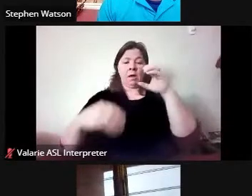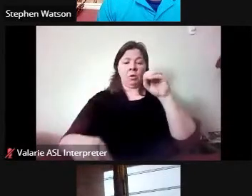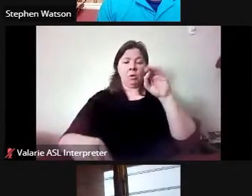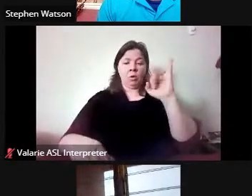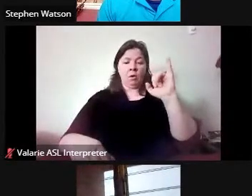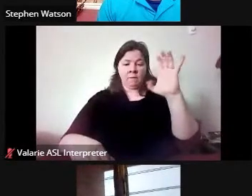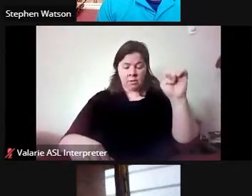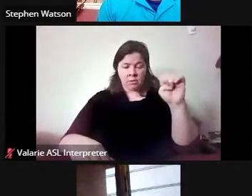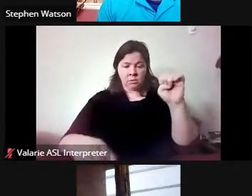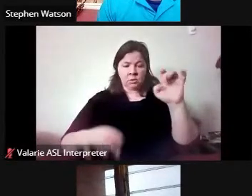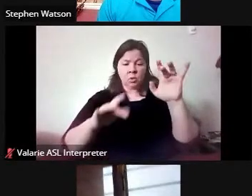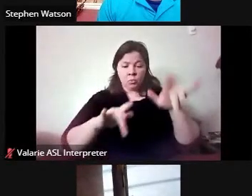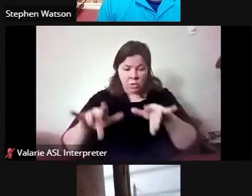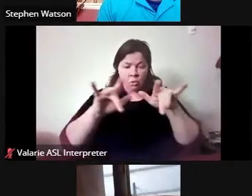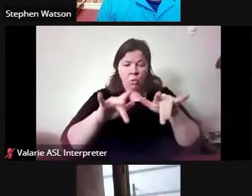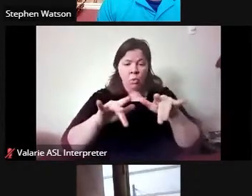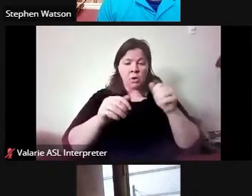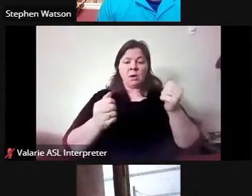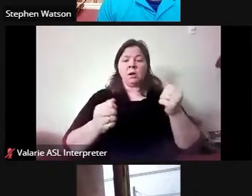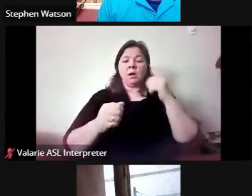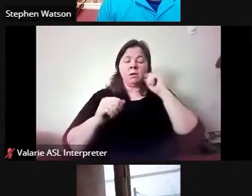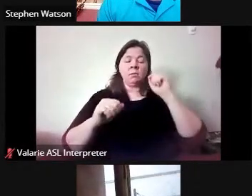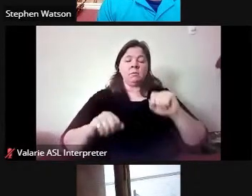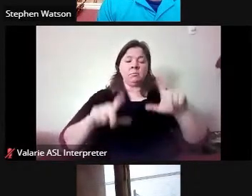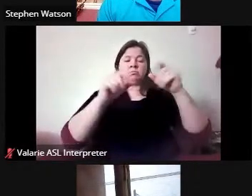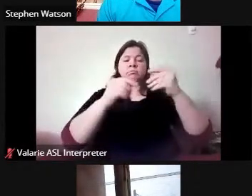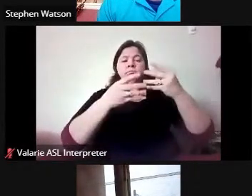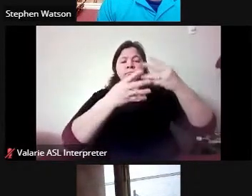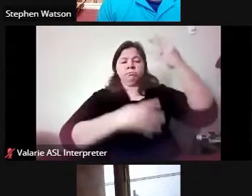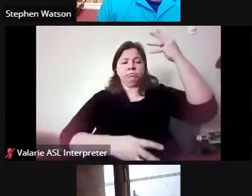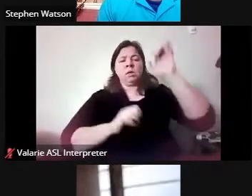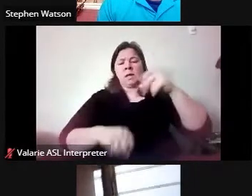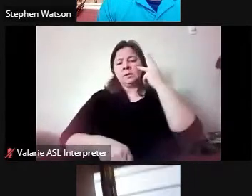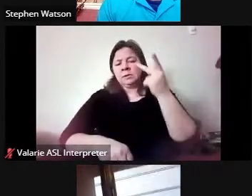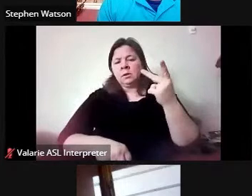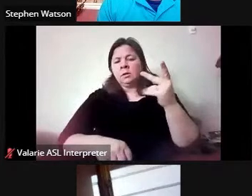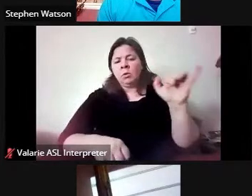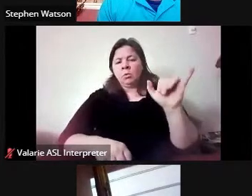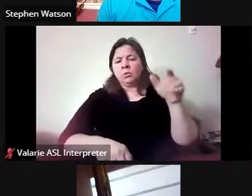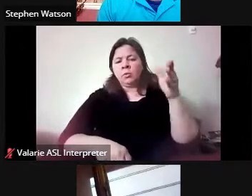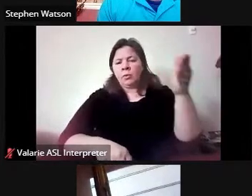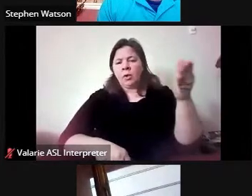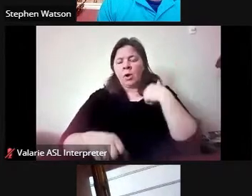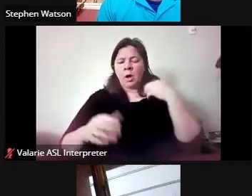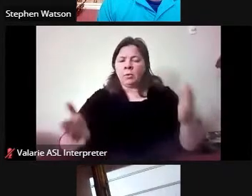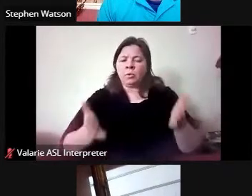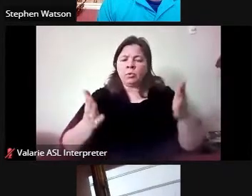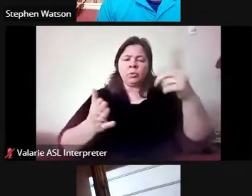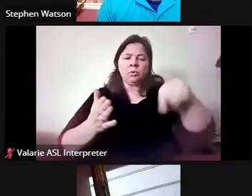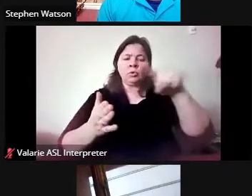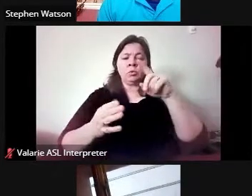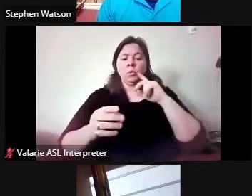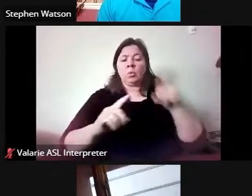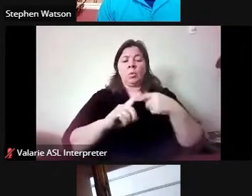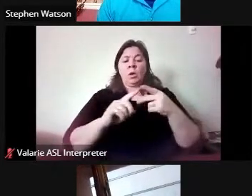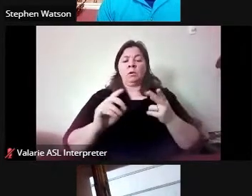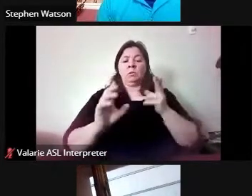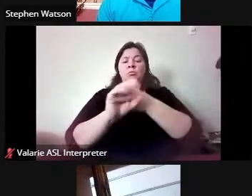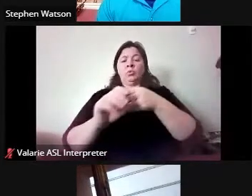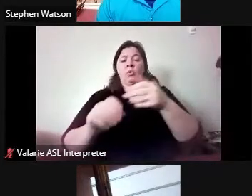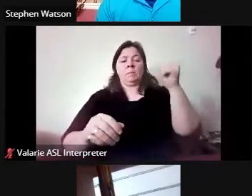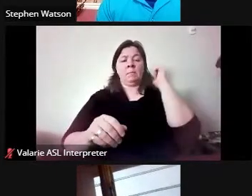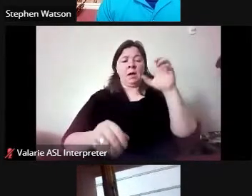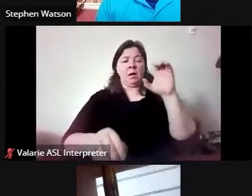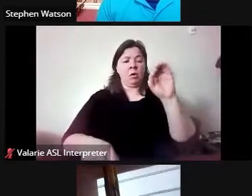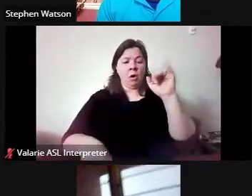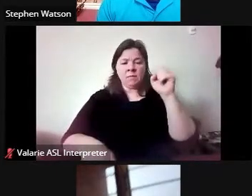the recorded webinars, you'll see there as well. And I always encourage you, once you've when you get into your back office, read what